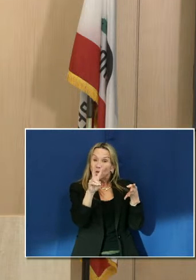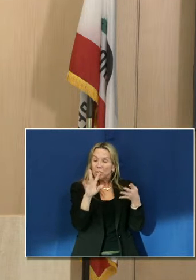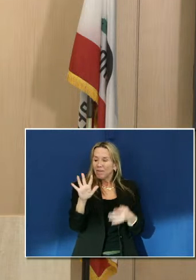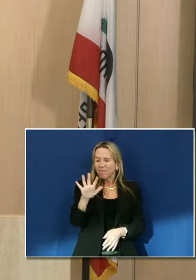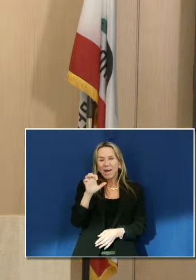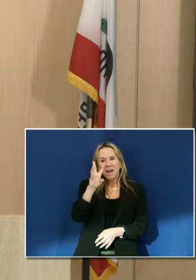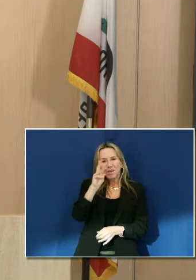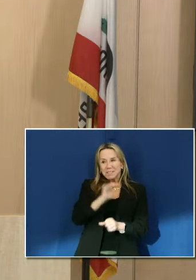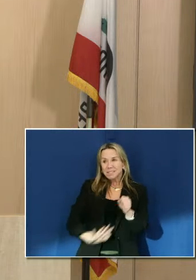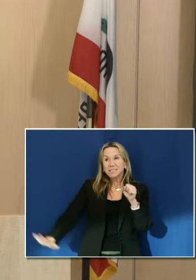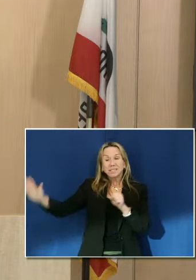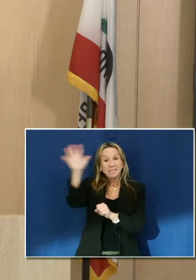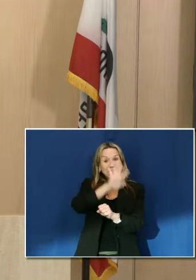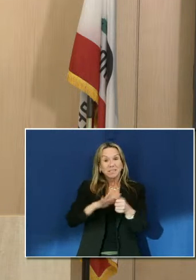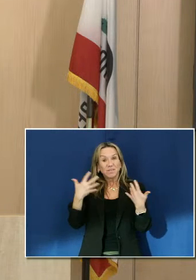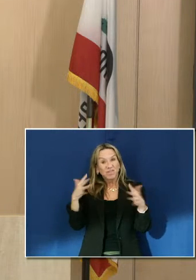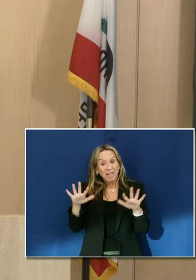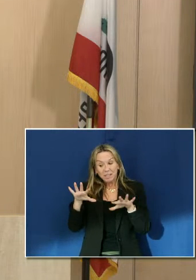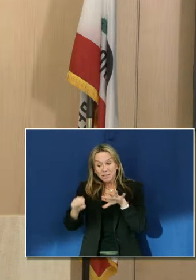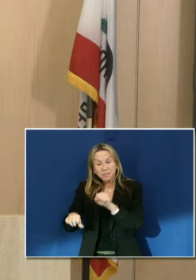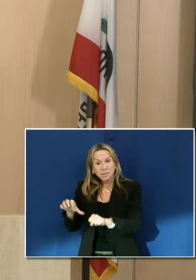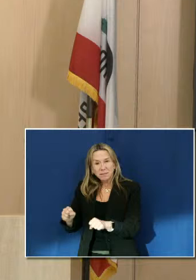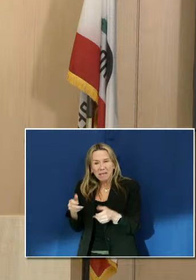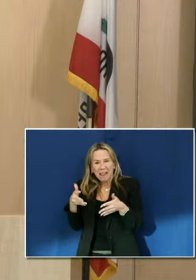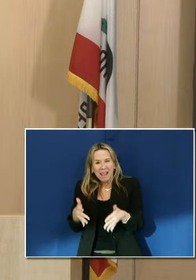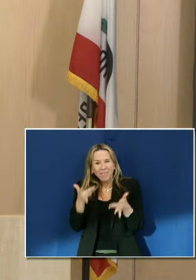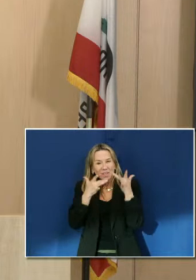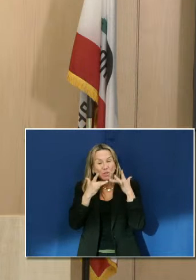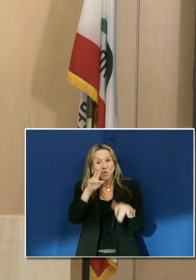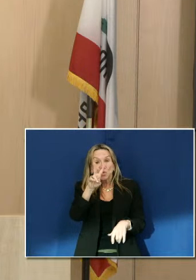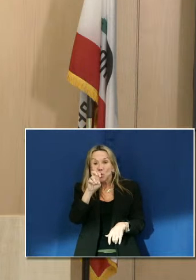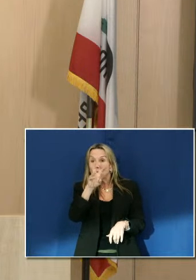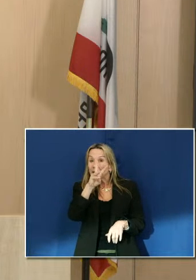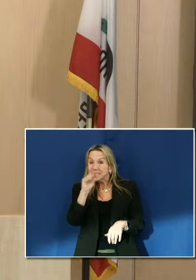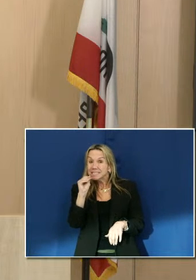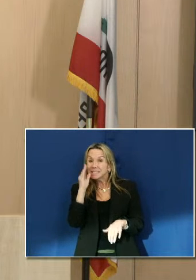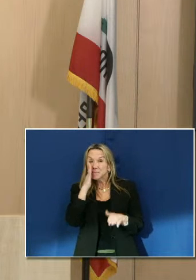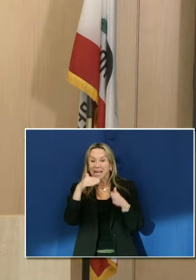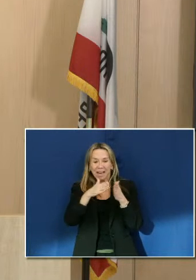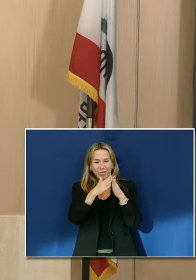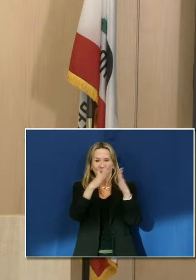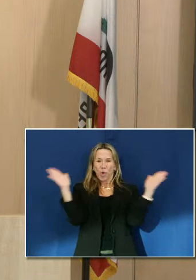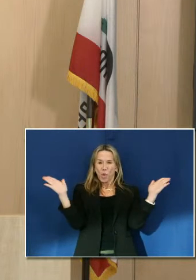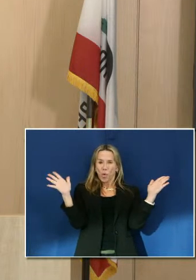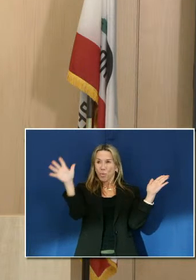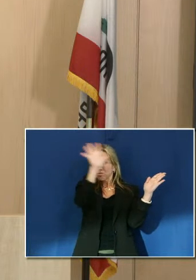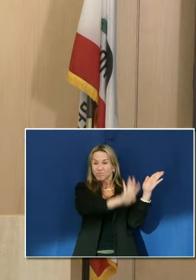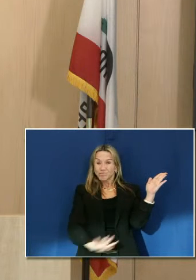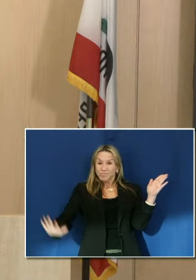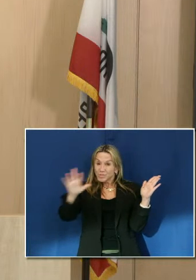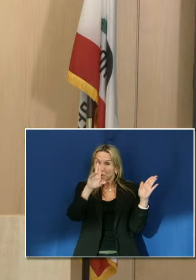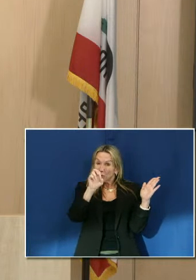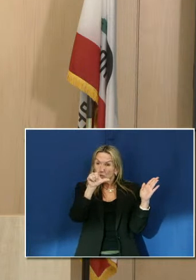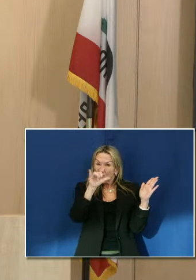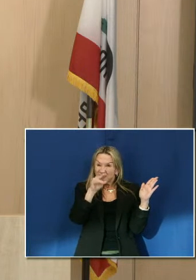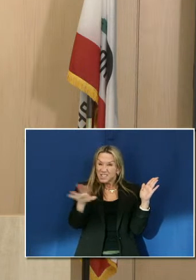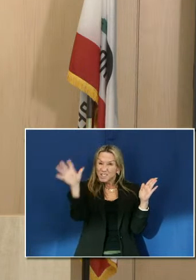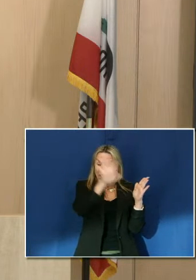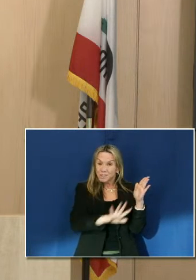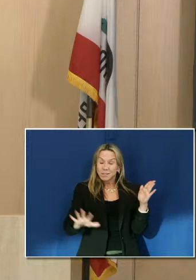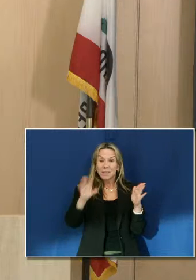region's ICU beds were occupied. That left us just 260 beds region-wide. That is continuing to